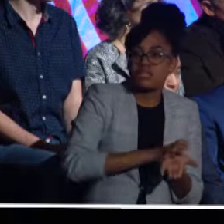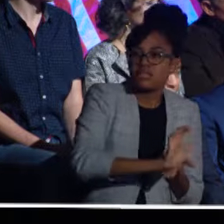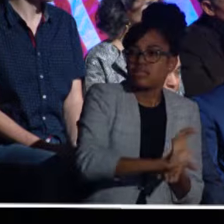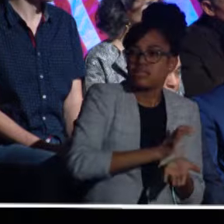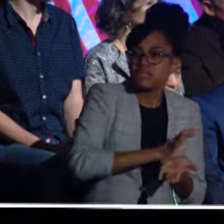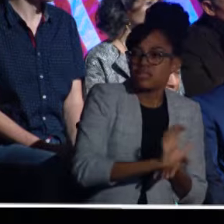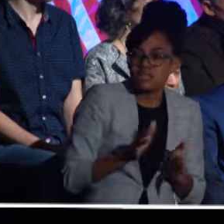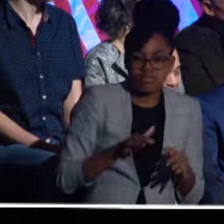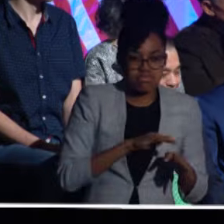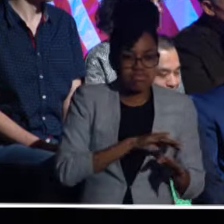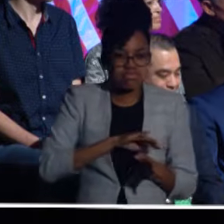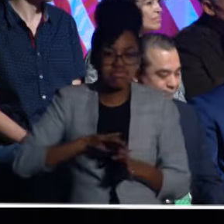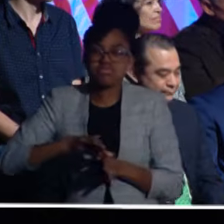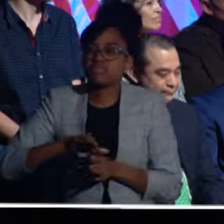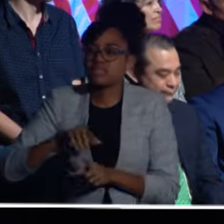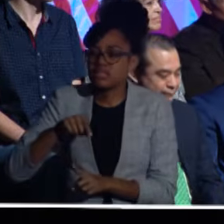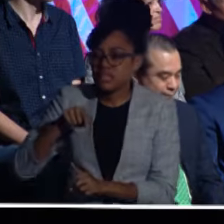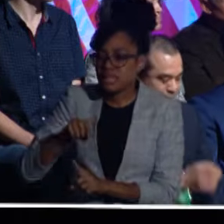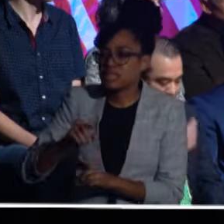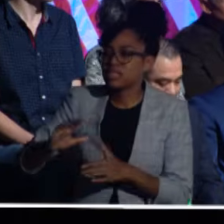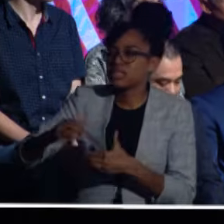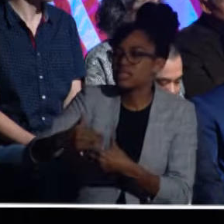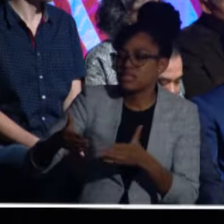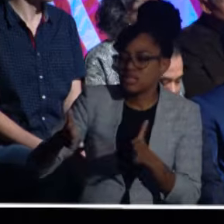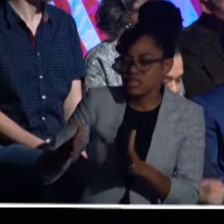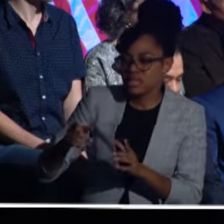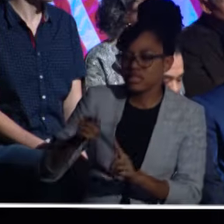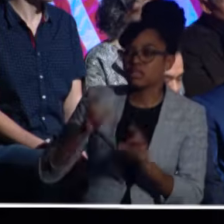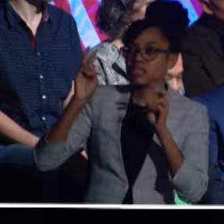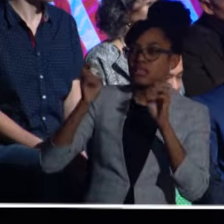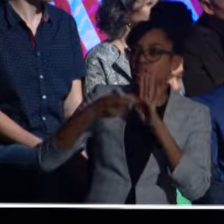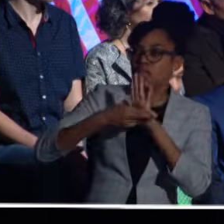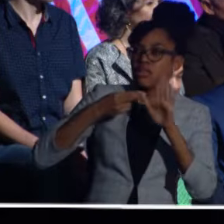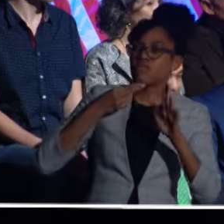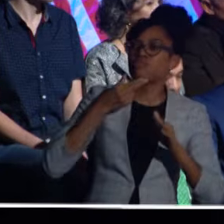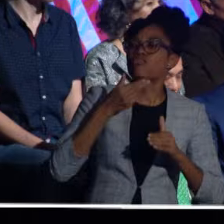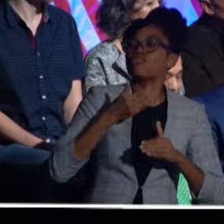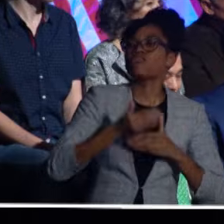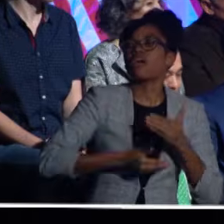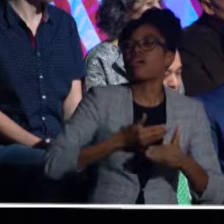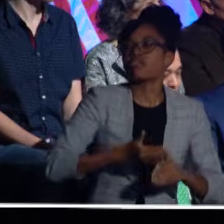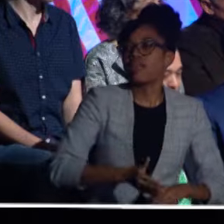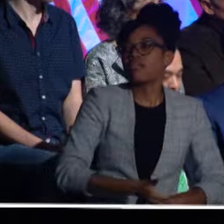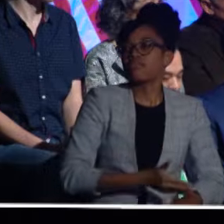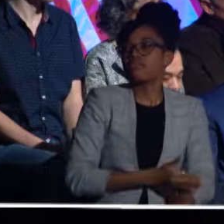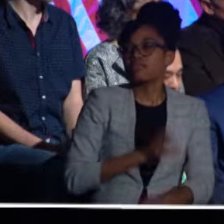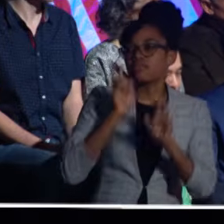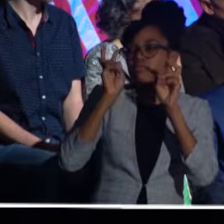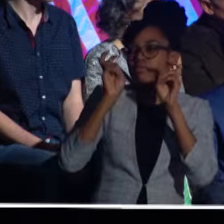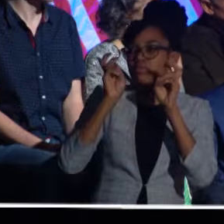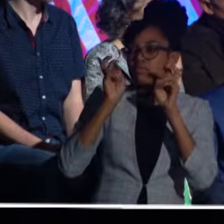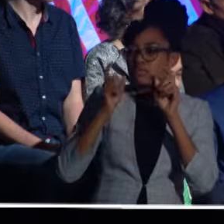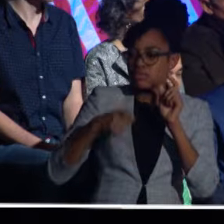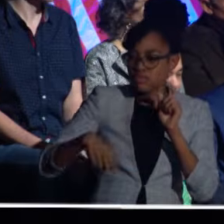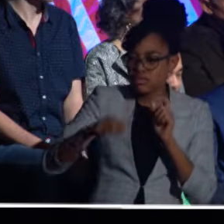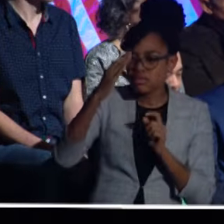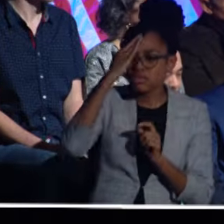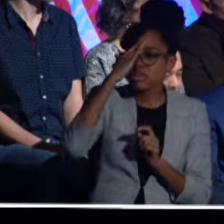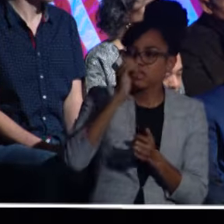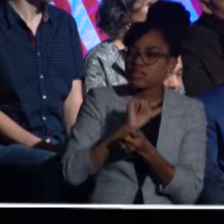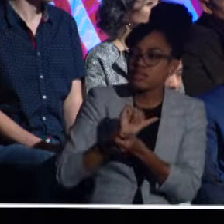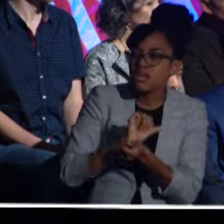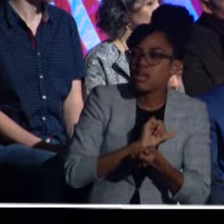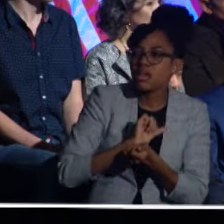as progress. Today we gather in a city long loved by the descendants of enslaved Africans who have taught us that